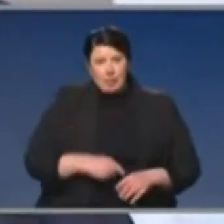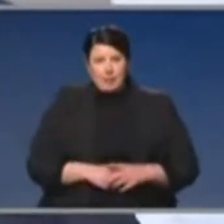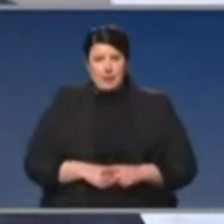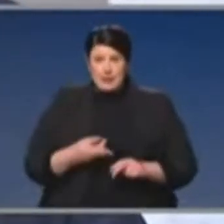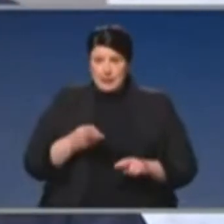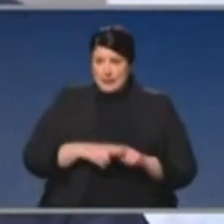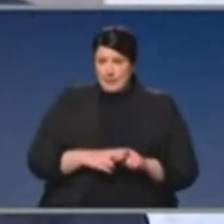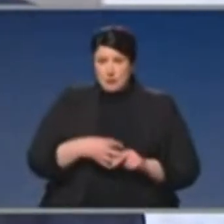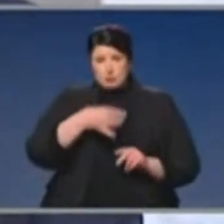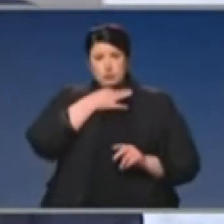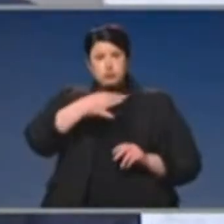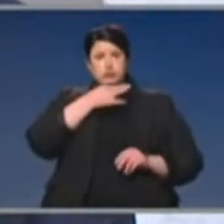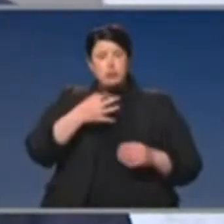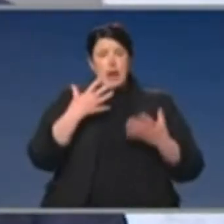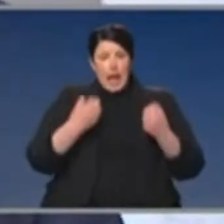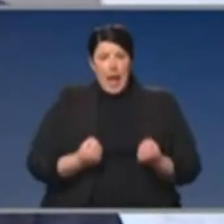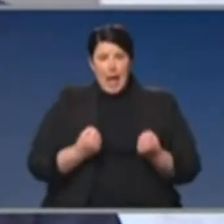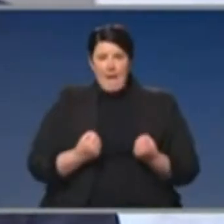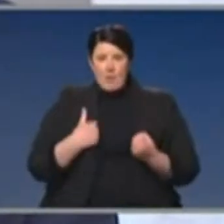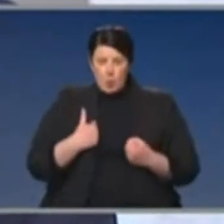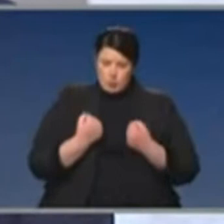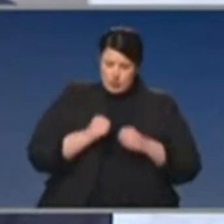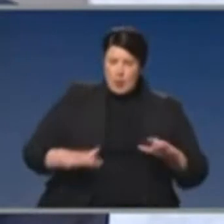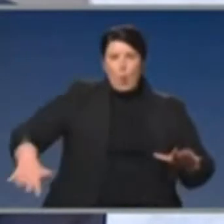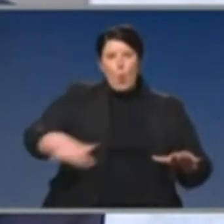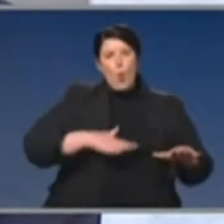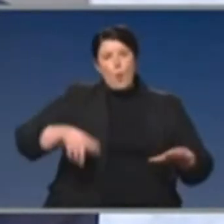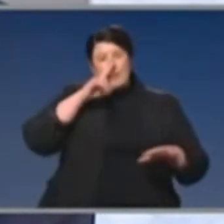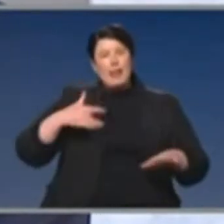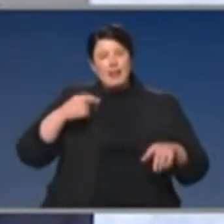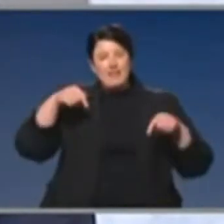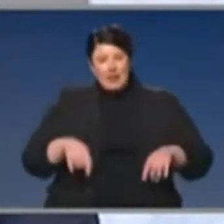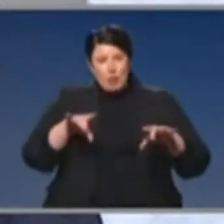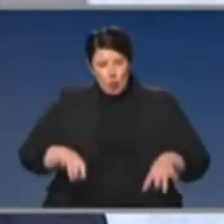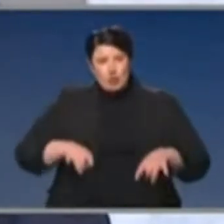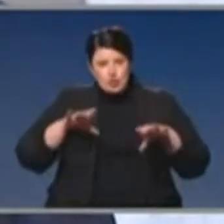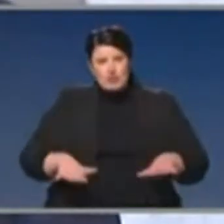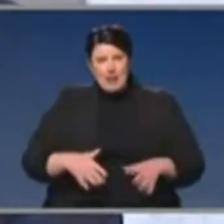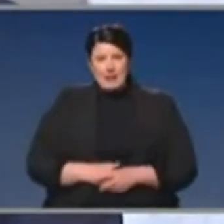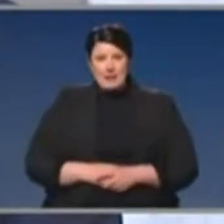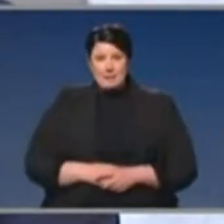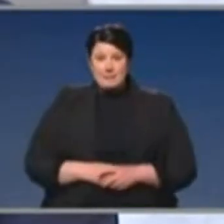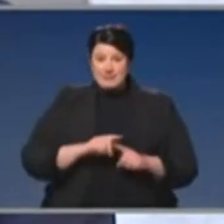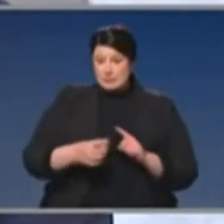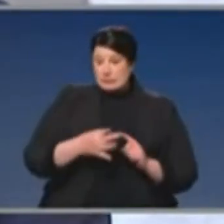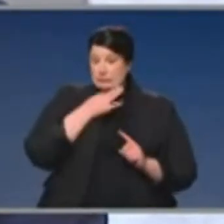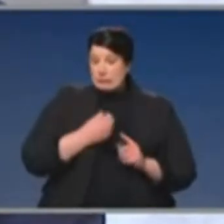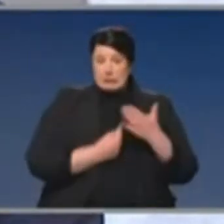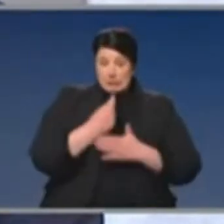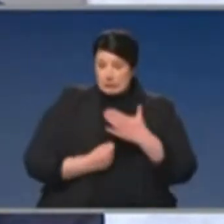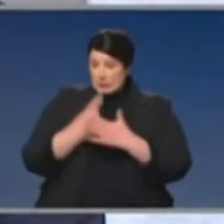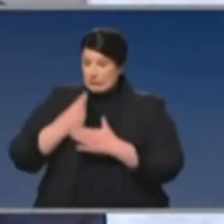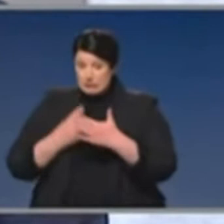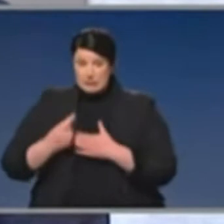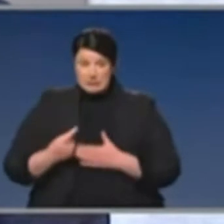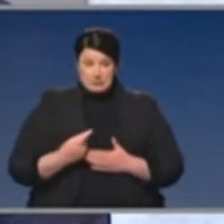potential threats come and whatever form those threats might take. And those threats emerge in all sorts of different circumstances. And Peter Dutton, I